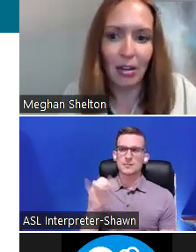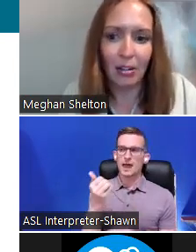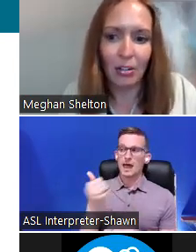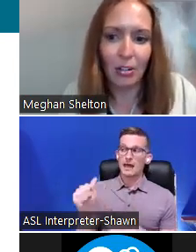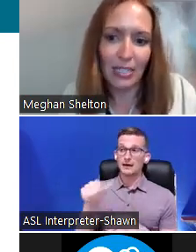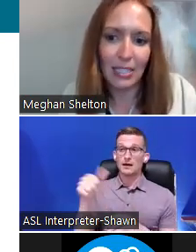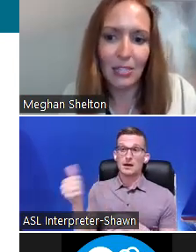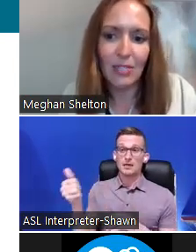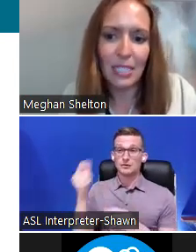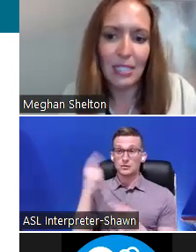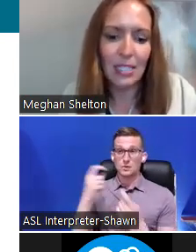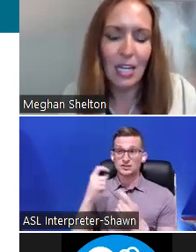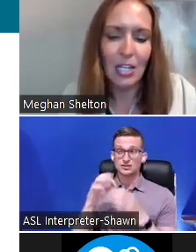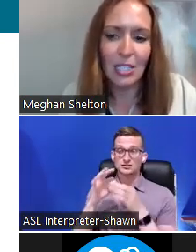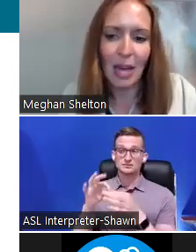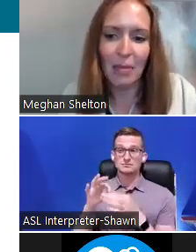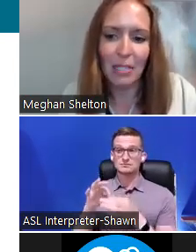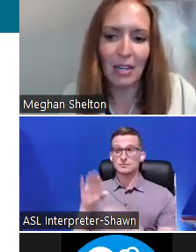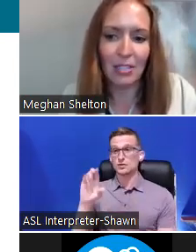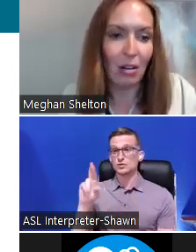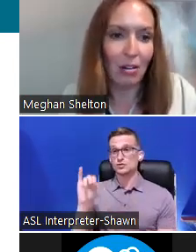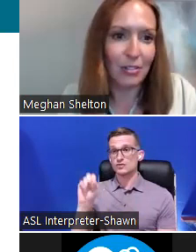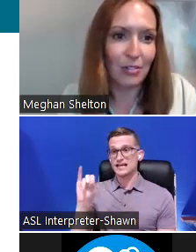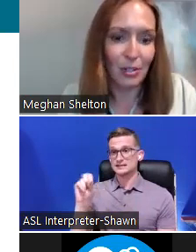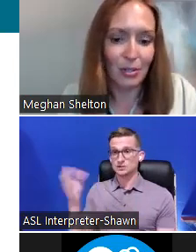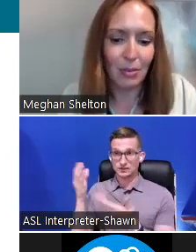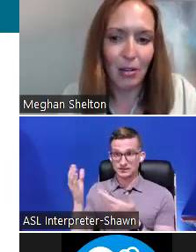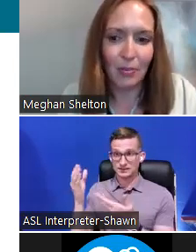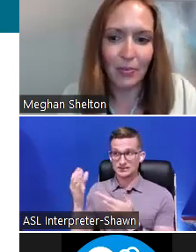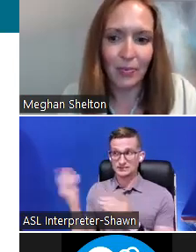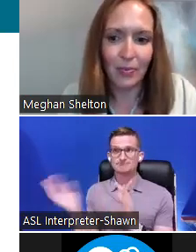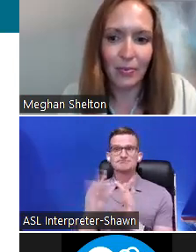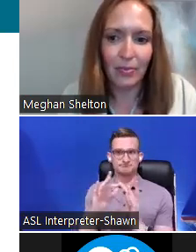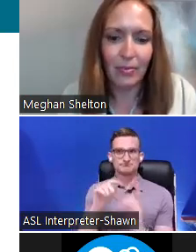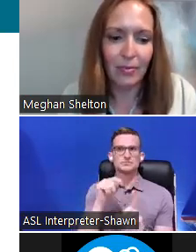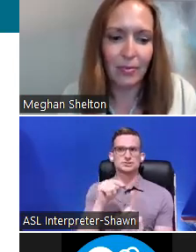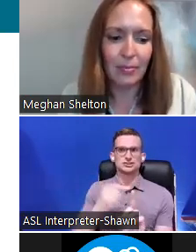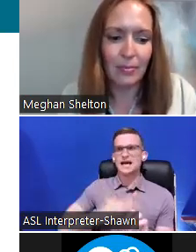had on crisis services. She's happy to answer all of those for you as well.